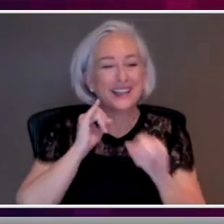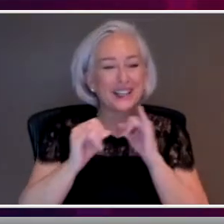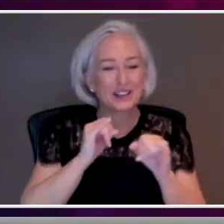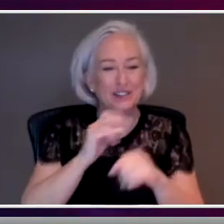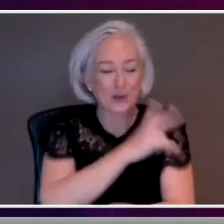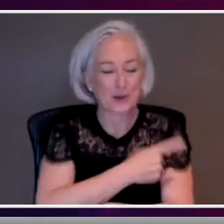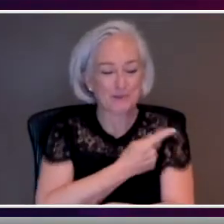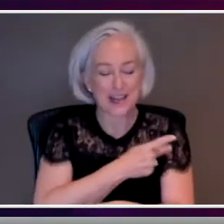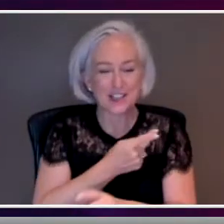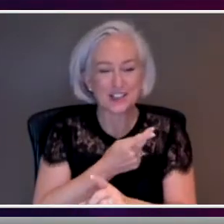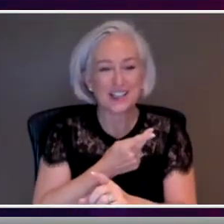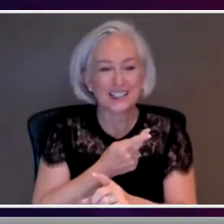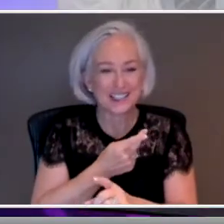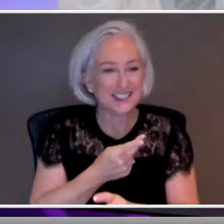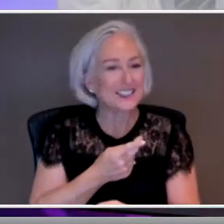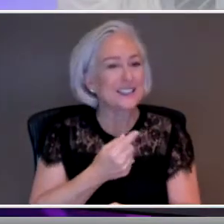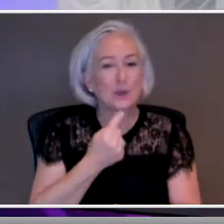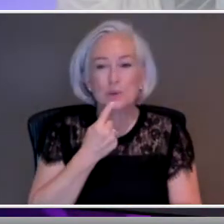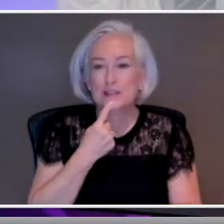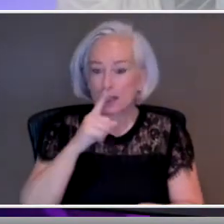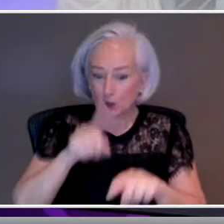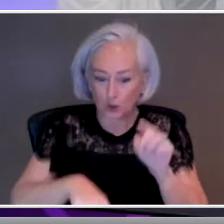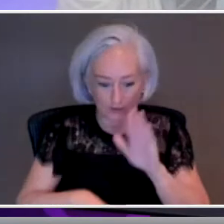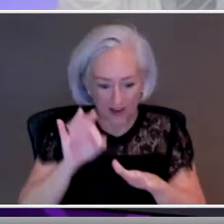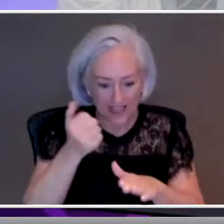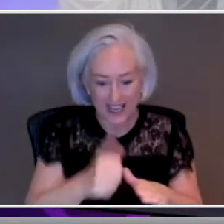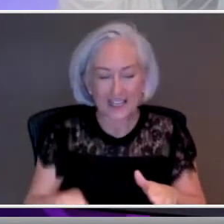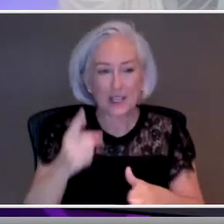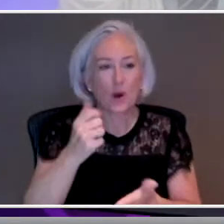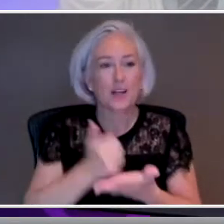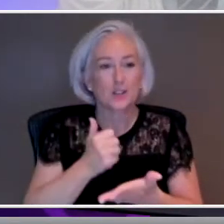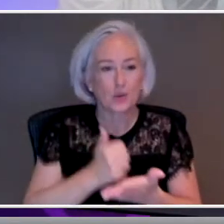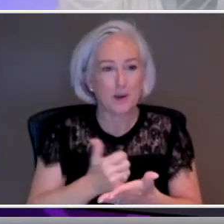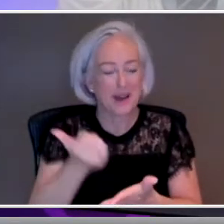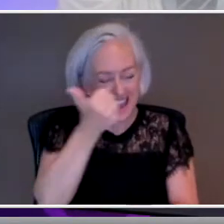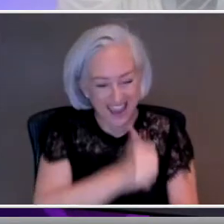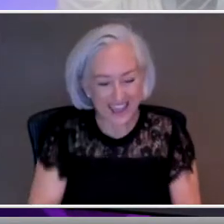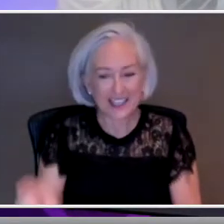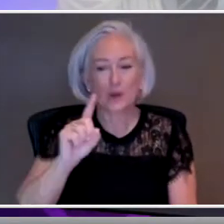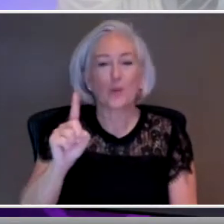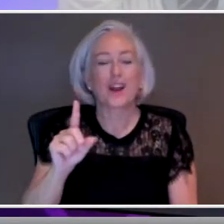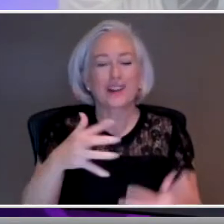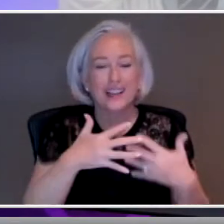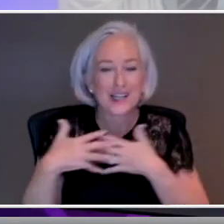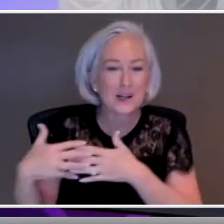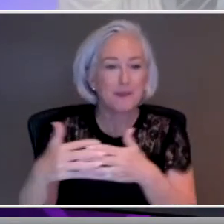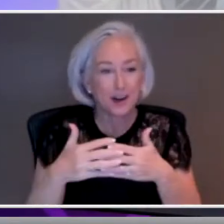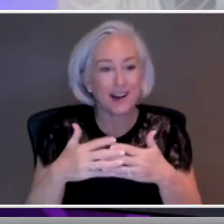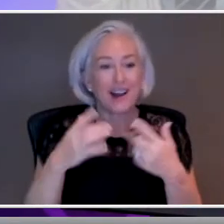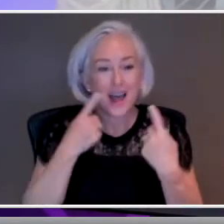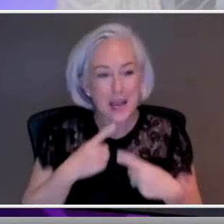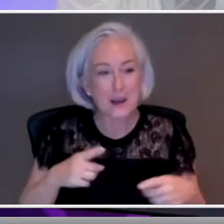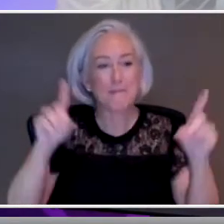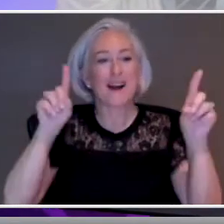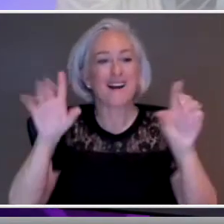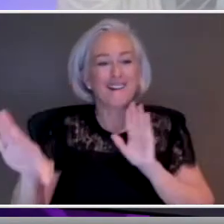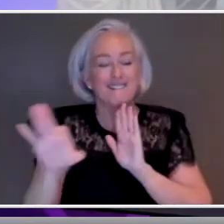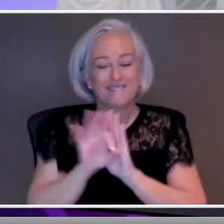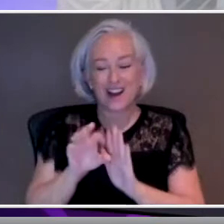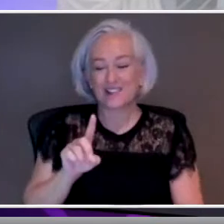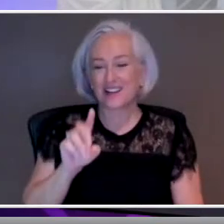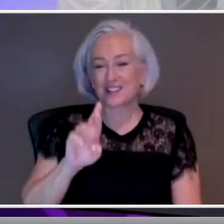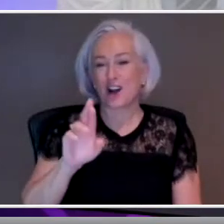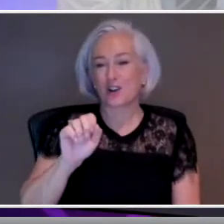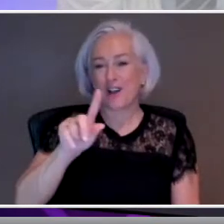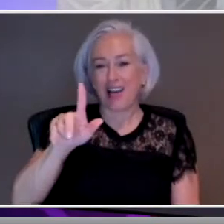they couldn't find someone to help them anywhere in America, and then they find Dr. Alley. And you're able to do this life-changing procedure that's helping so